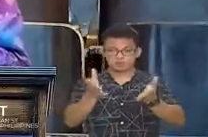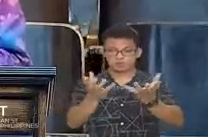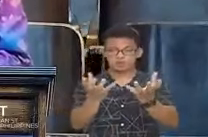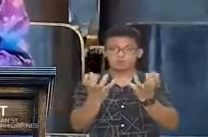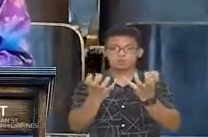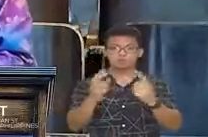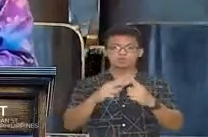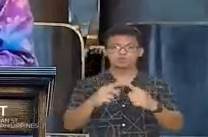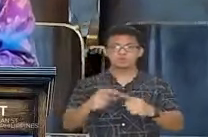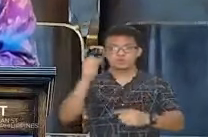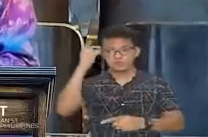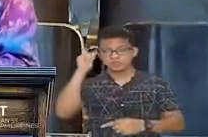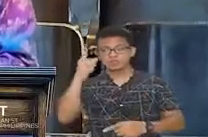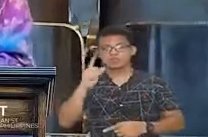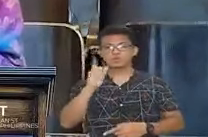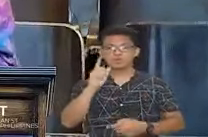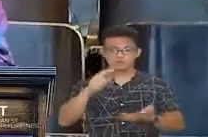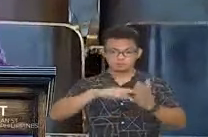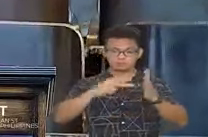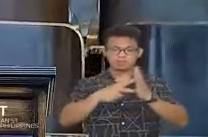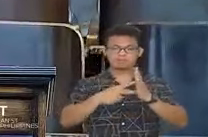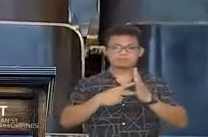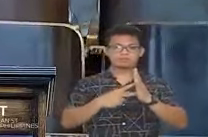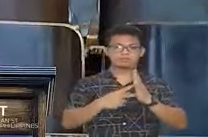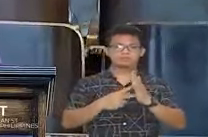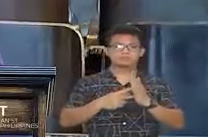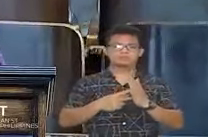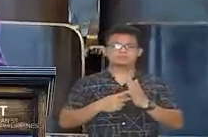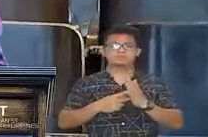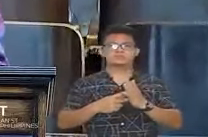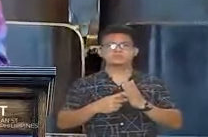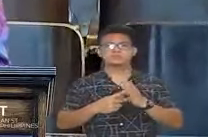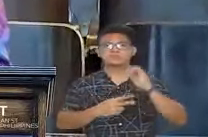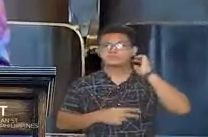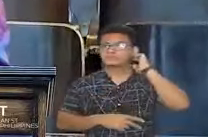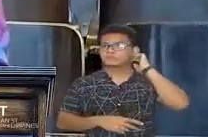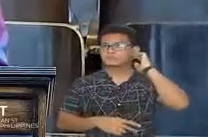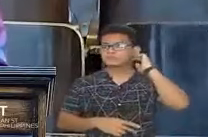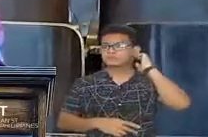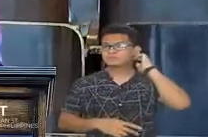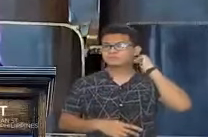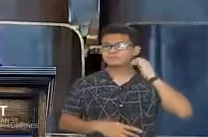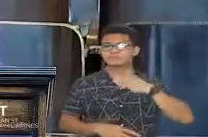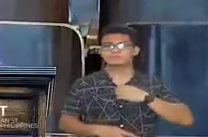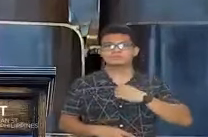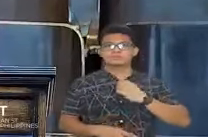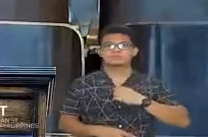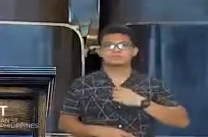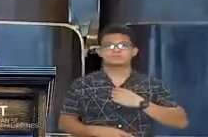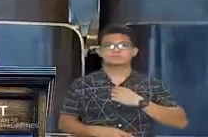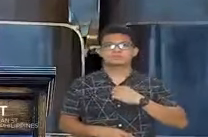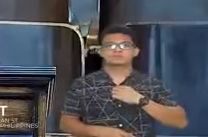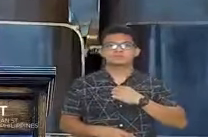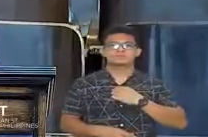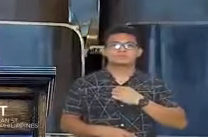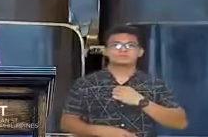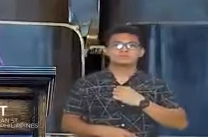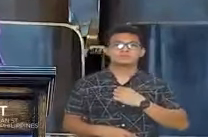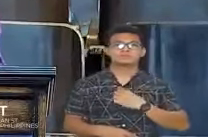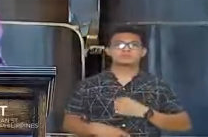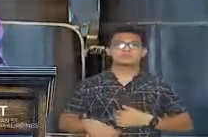gist of this verse. Verse 19. Deuteronomy chapter 30, verse 19. Ready?